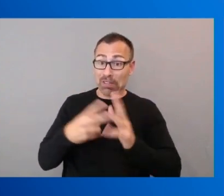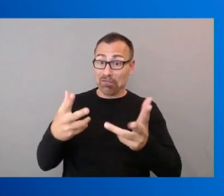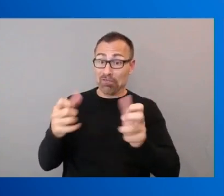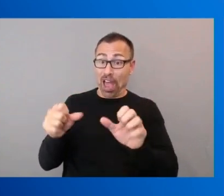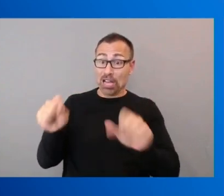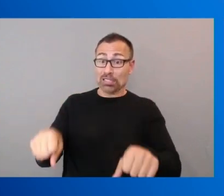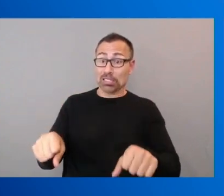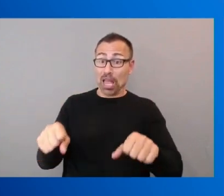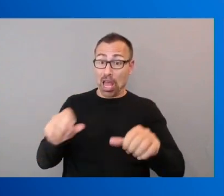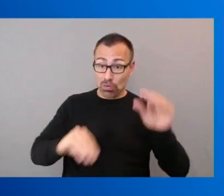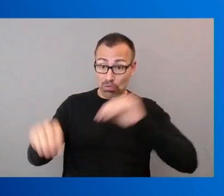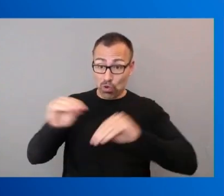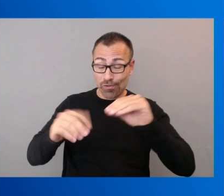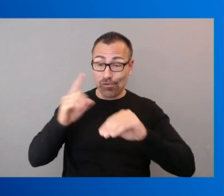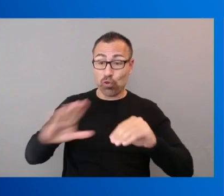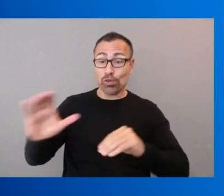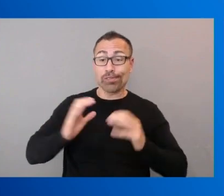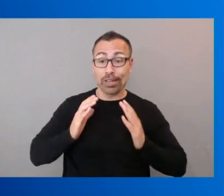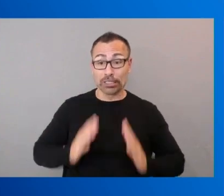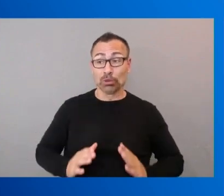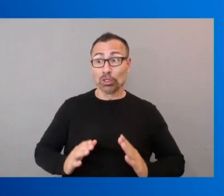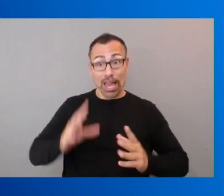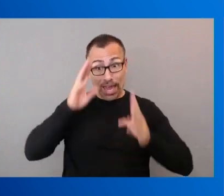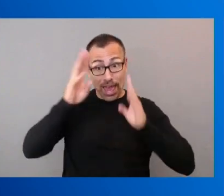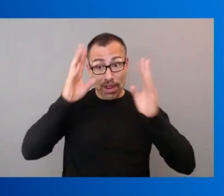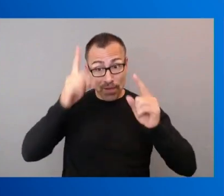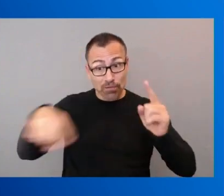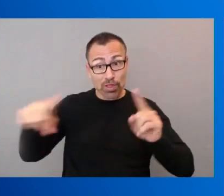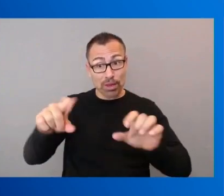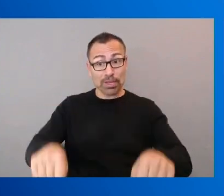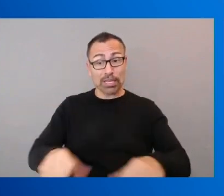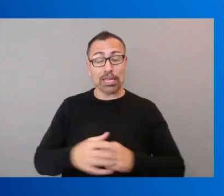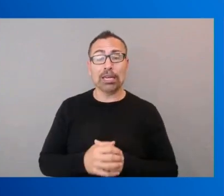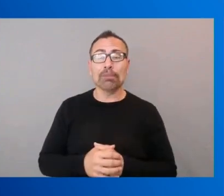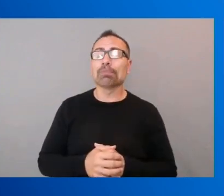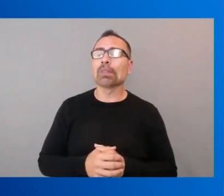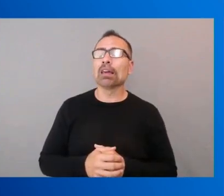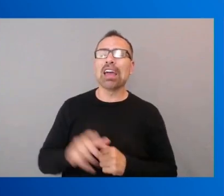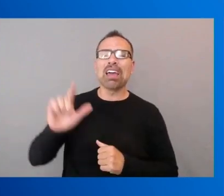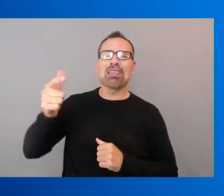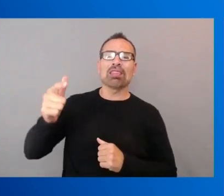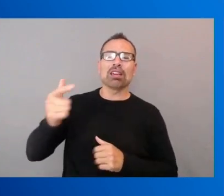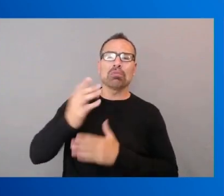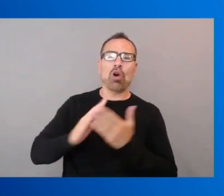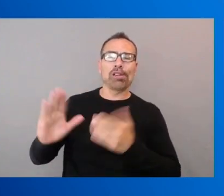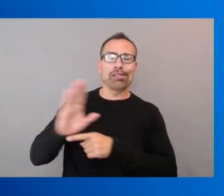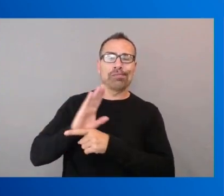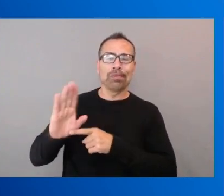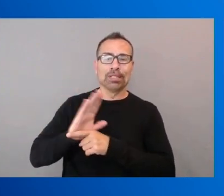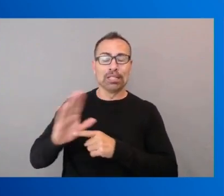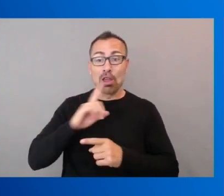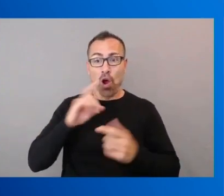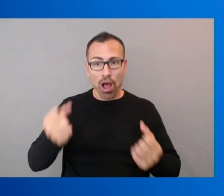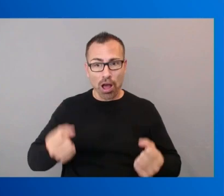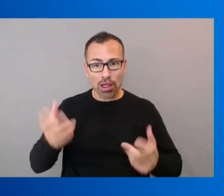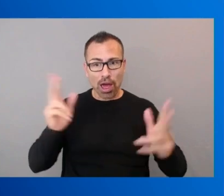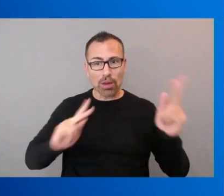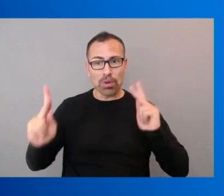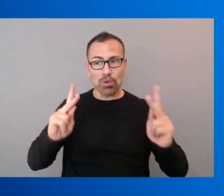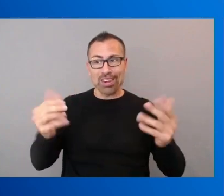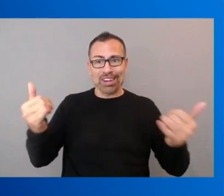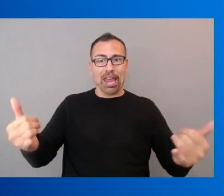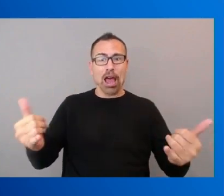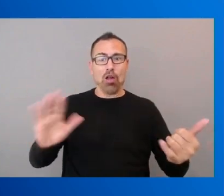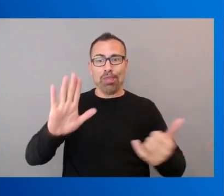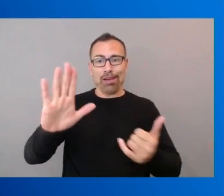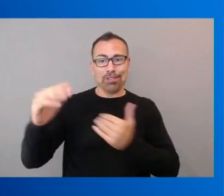on behalf of your customers. And then at later stages in your business, the fact that there's an entire slew of people who are freed up from their responsibilities